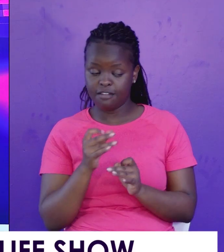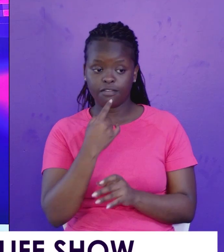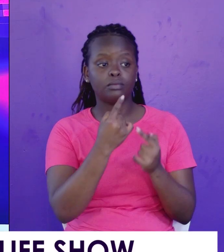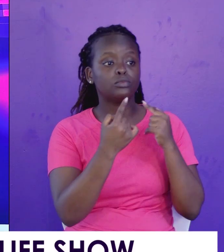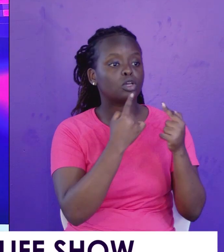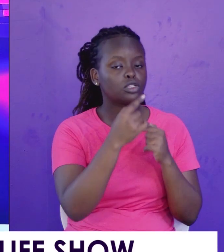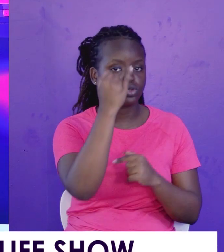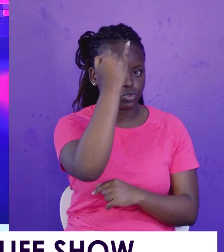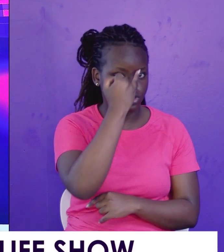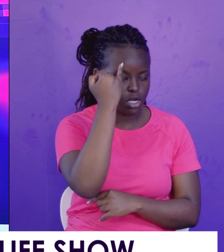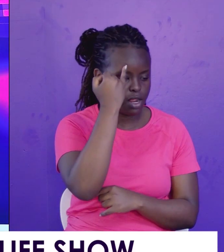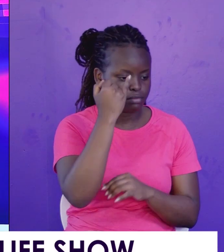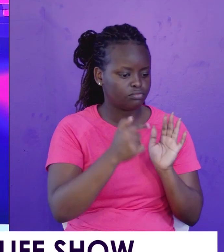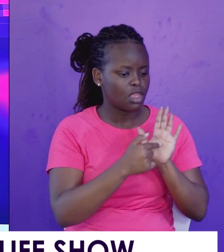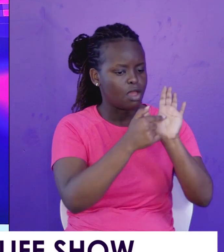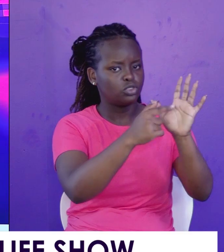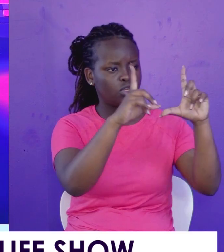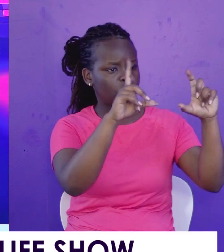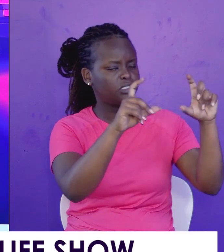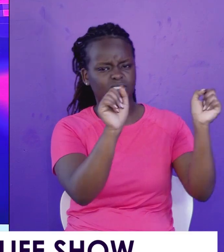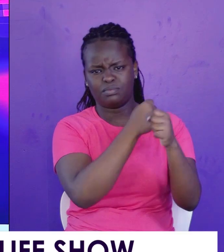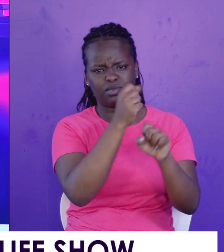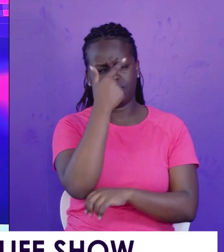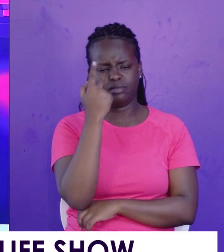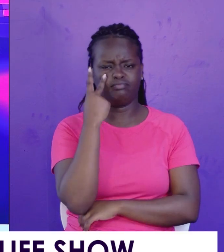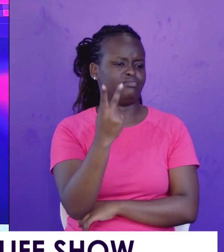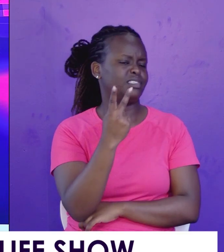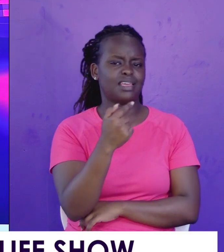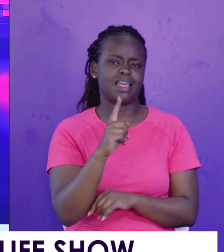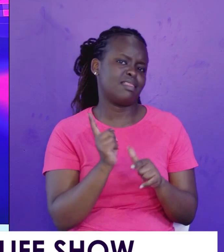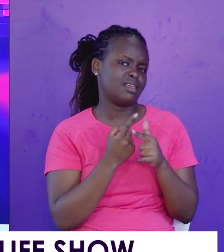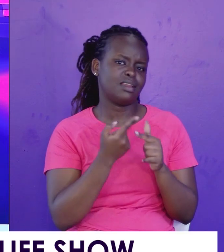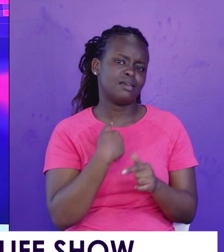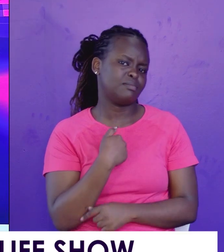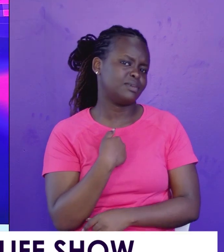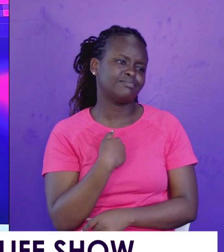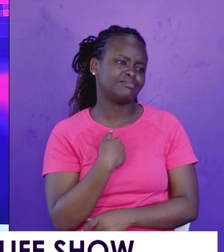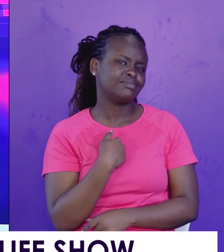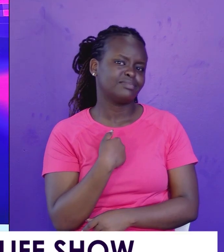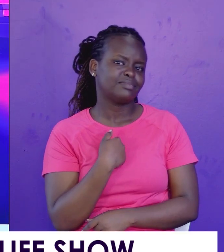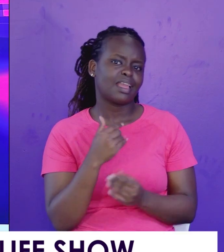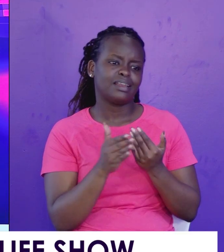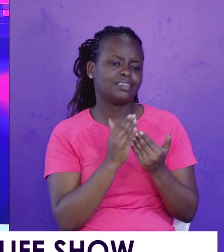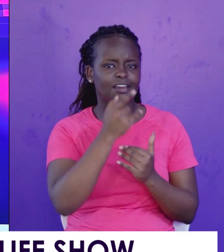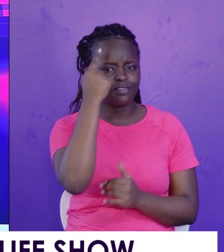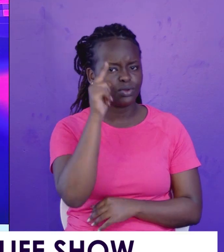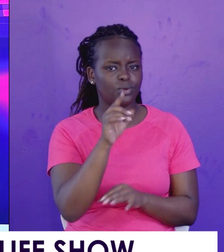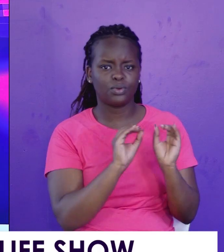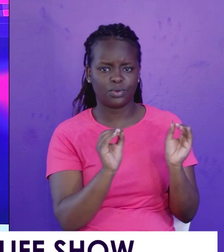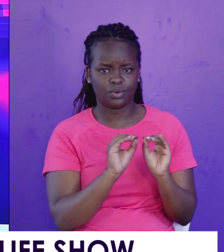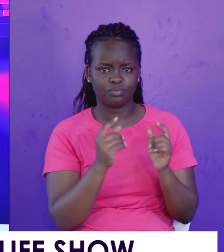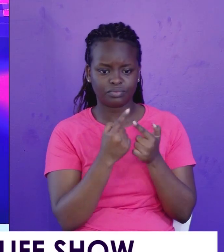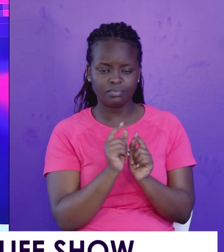and I'm showing you pictures and you can't see, then I'm not being empathetic to you. Yeah, but you can act the